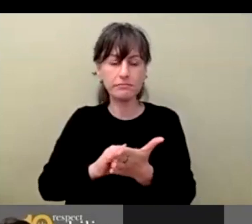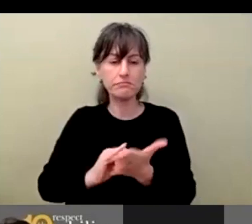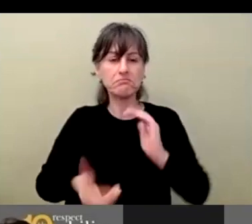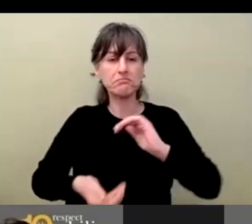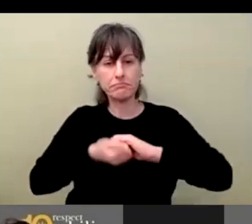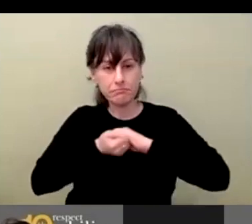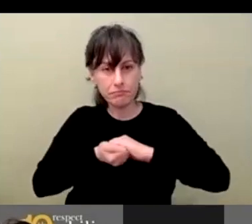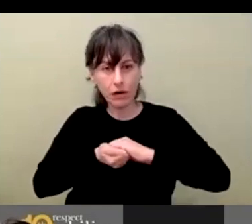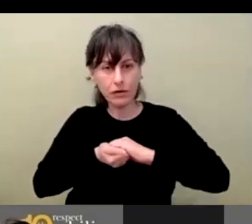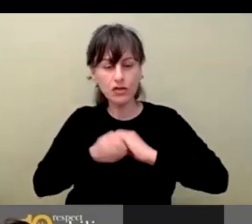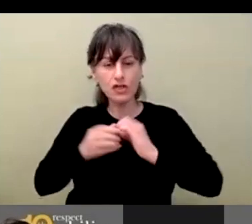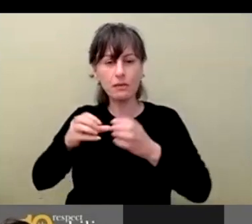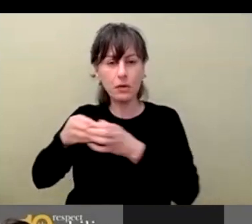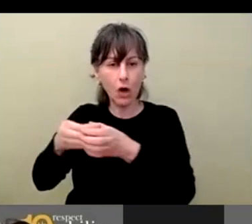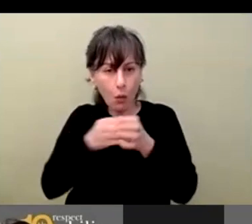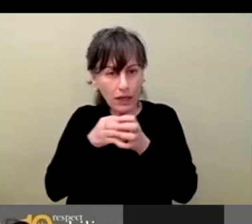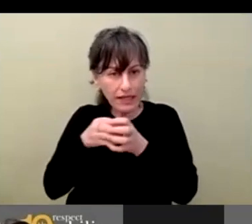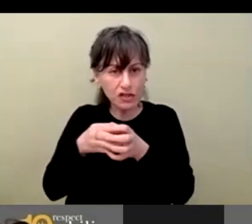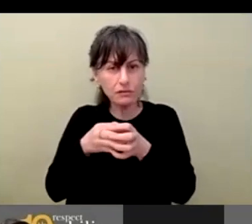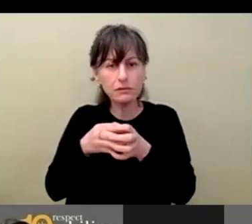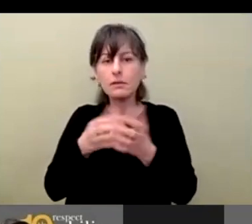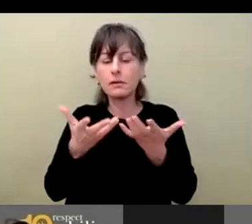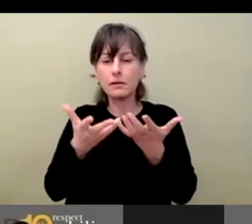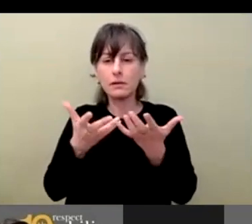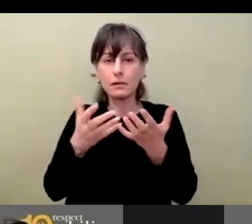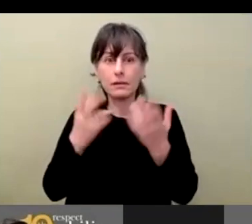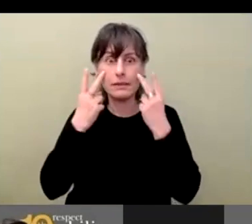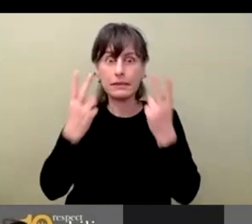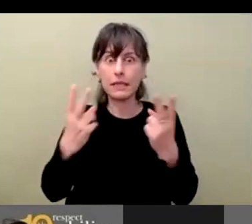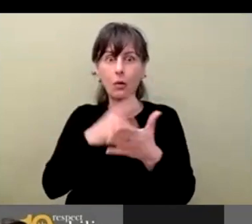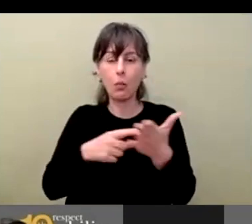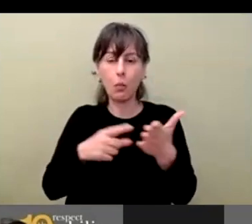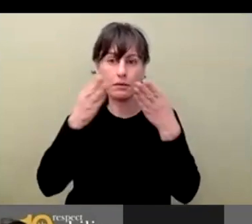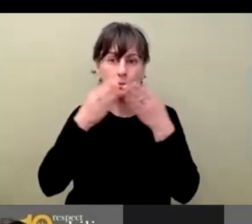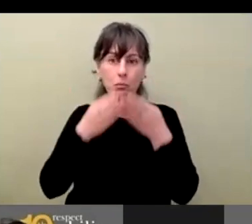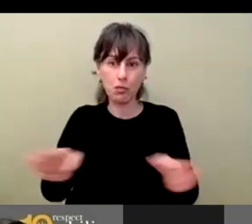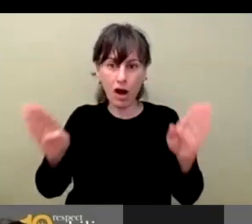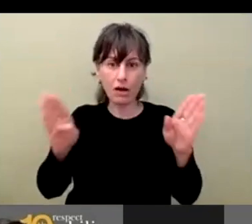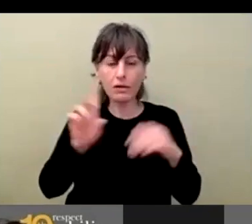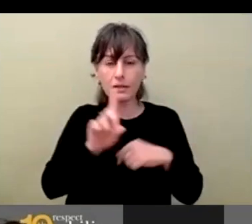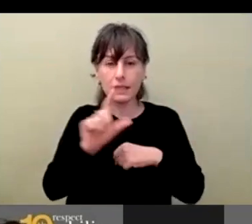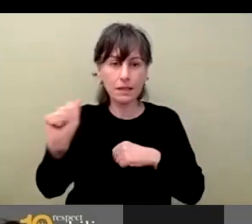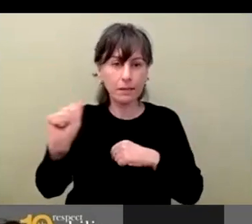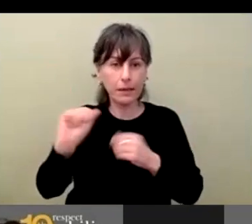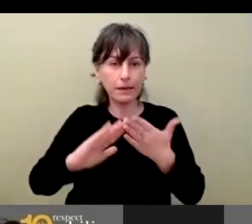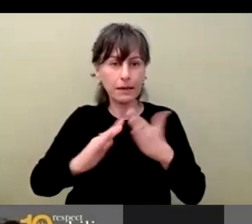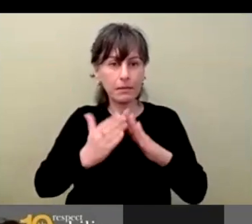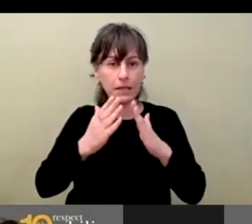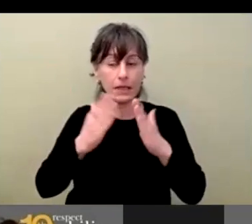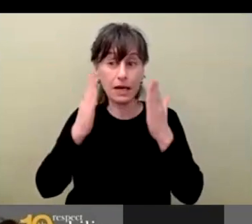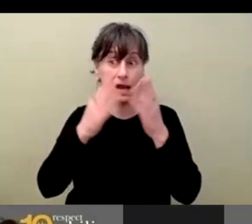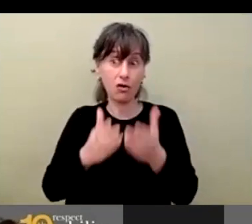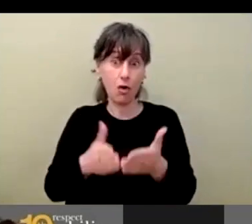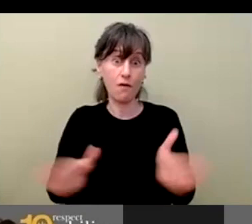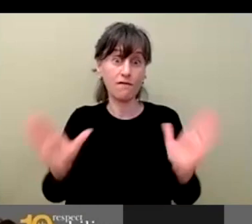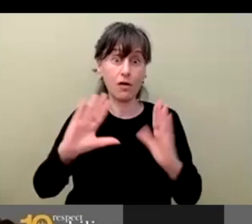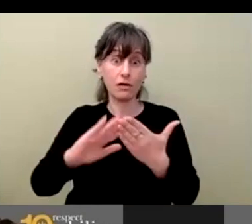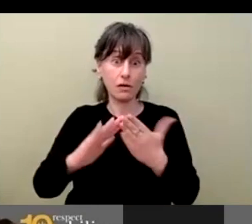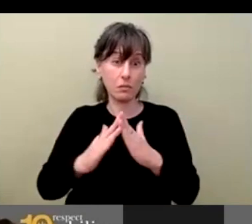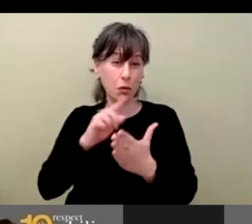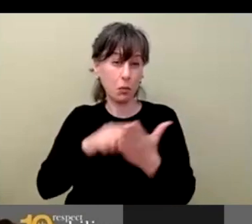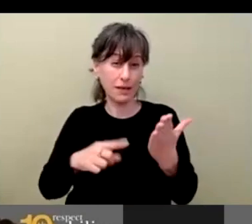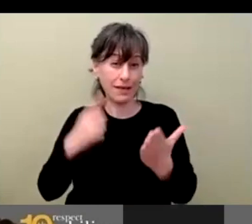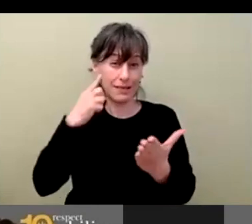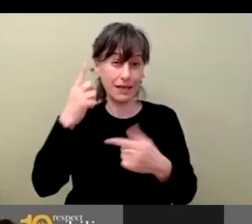building coalitions, getting to see what the broader disability community and the broader community at large was really thinking around